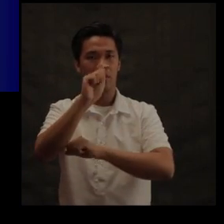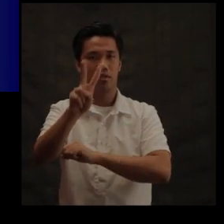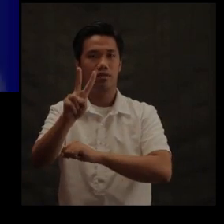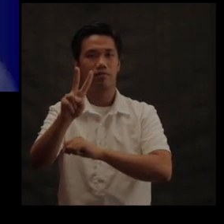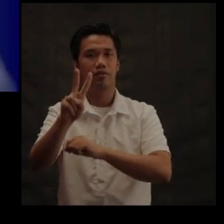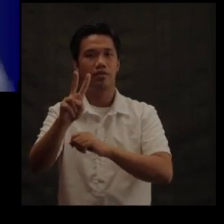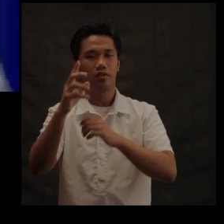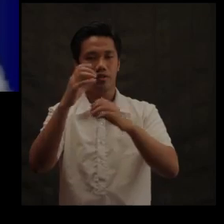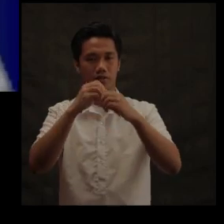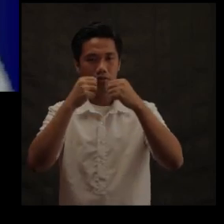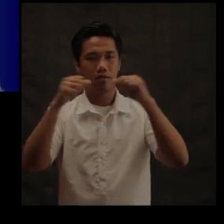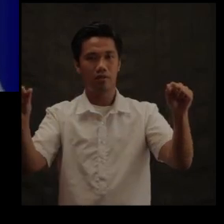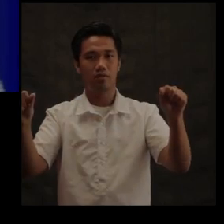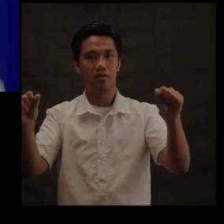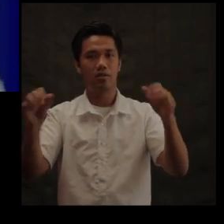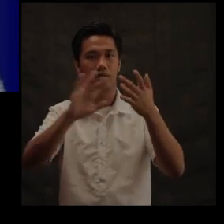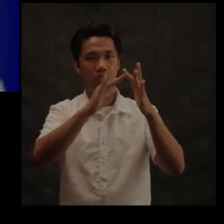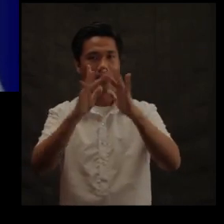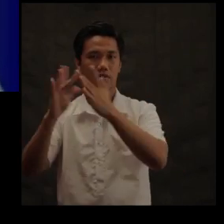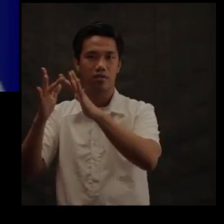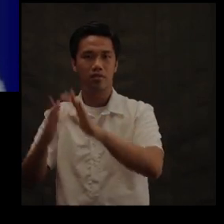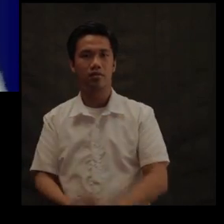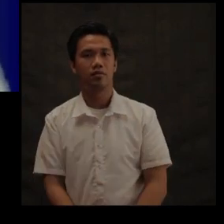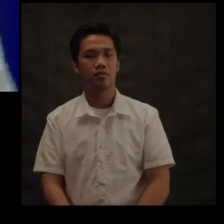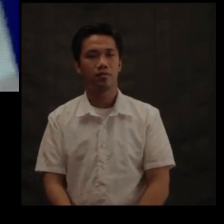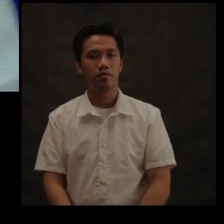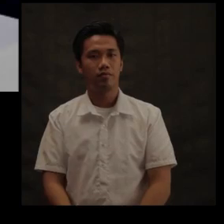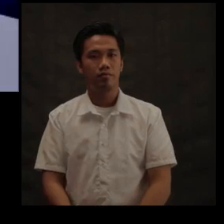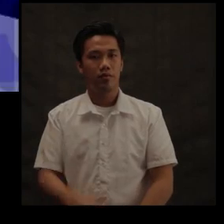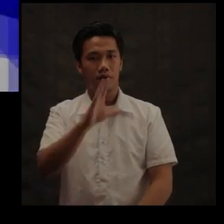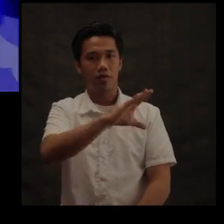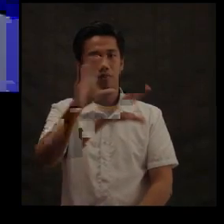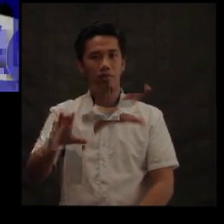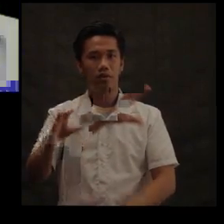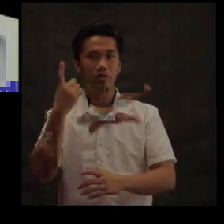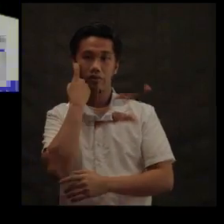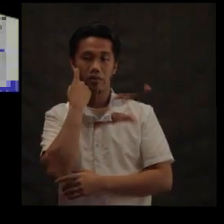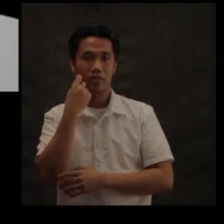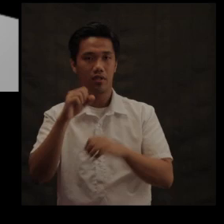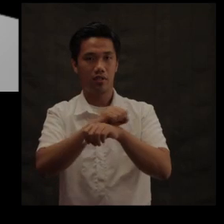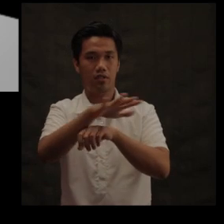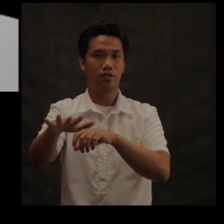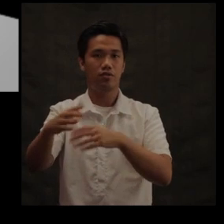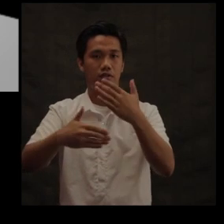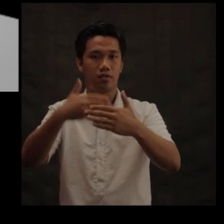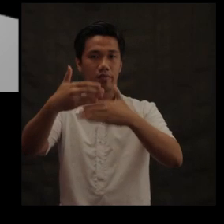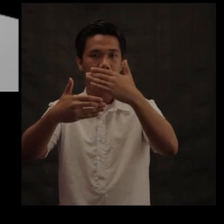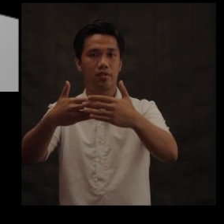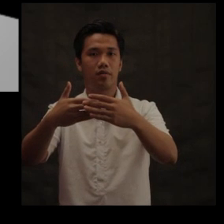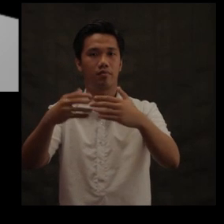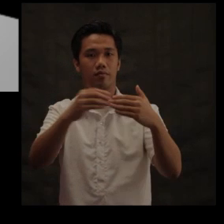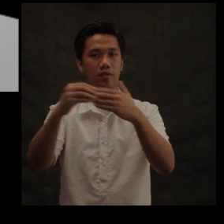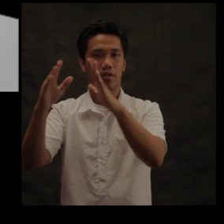which aired on government television and went viral on the internet. The COMELEC recently issued this step-by-step